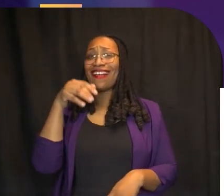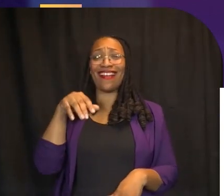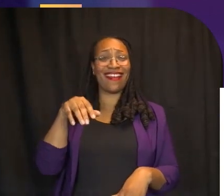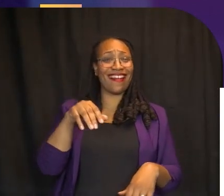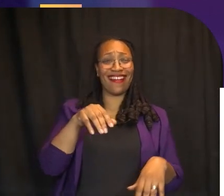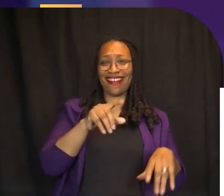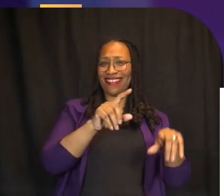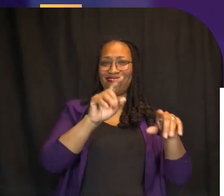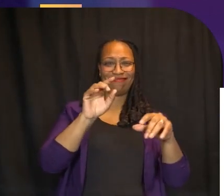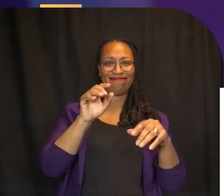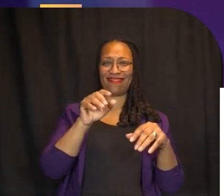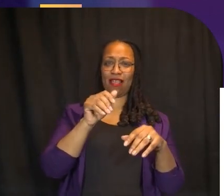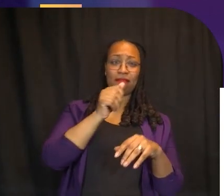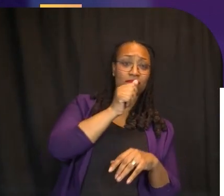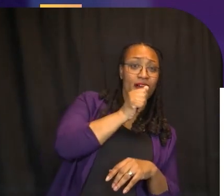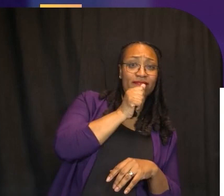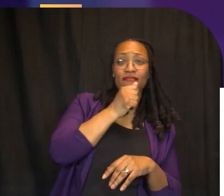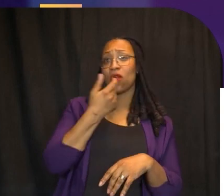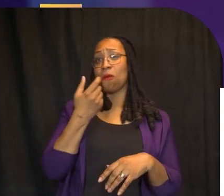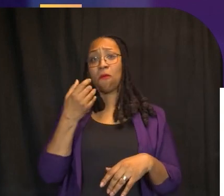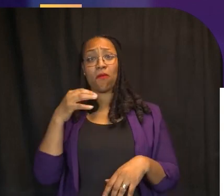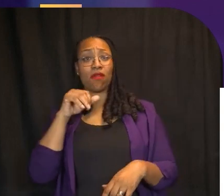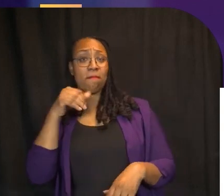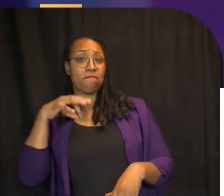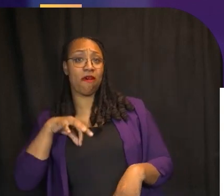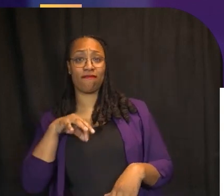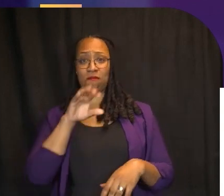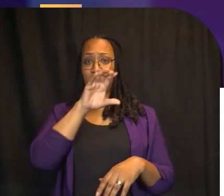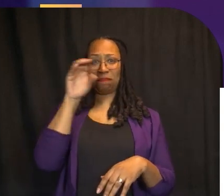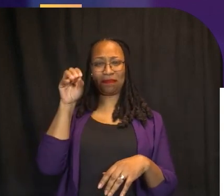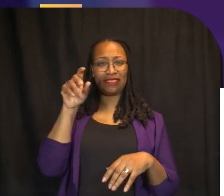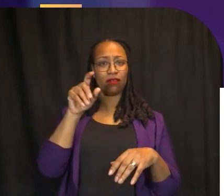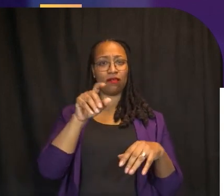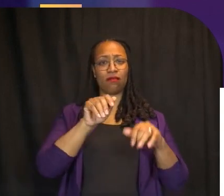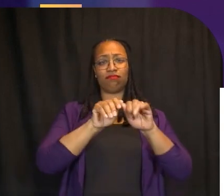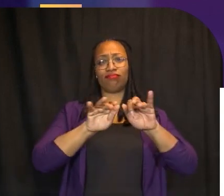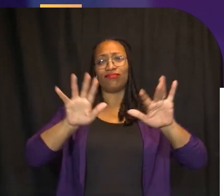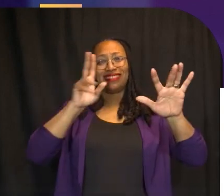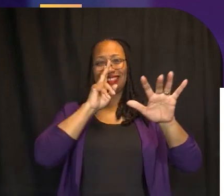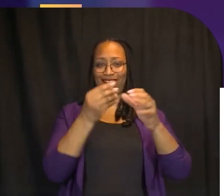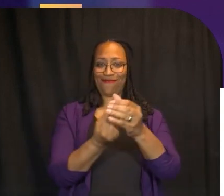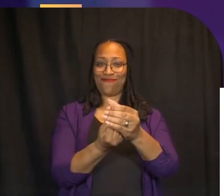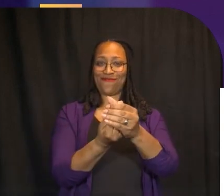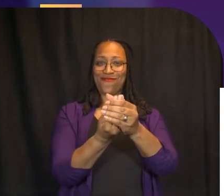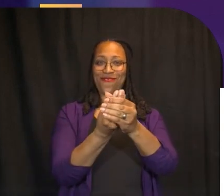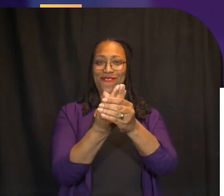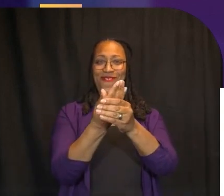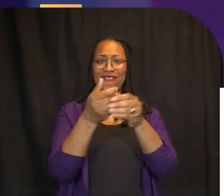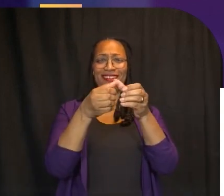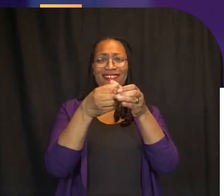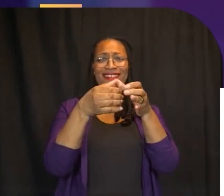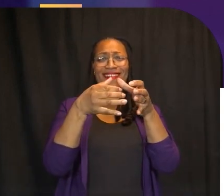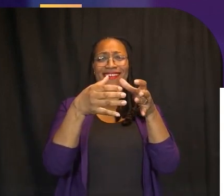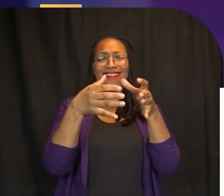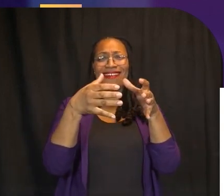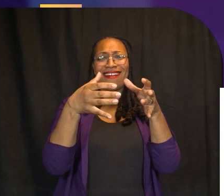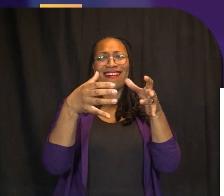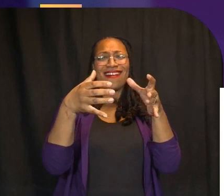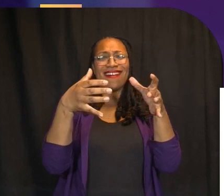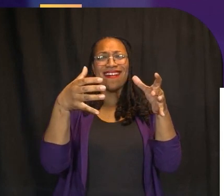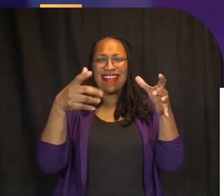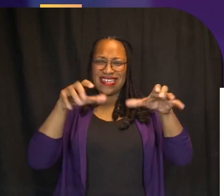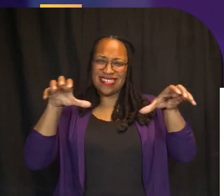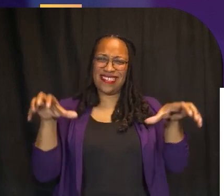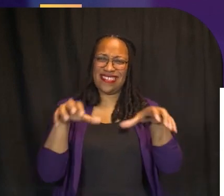nonprofit, and private corporations. And we're thrilled to continue this work to empower a